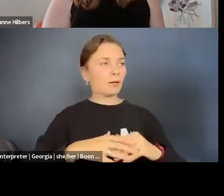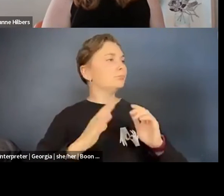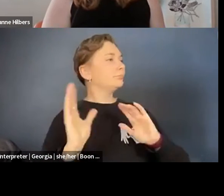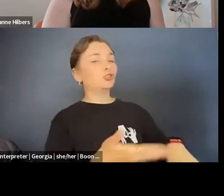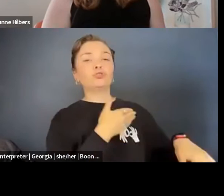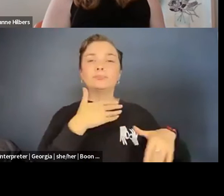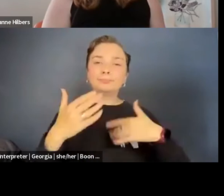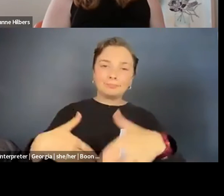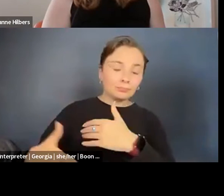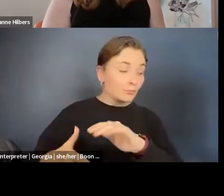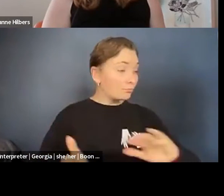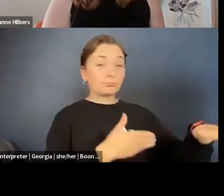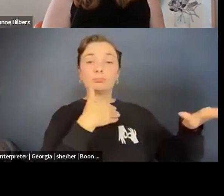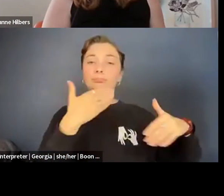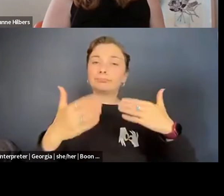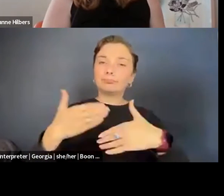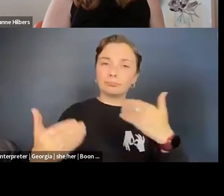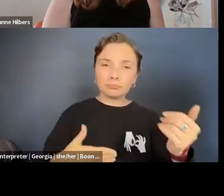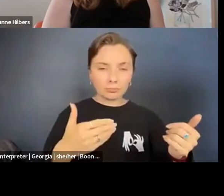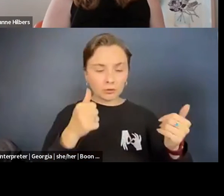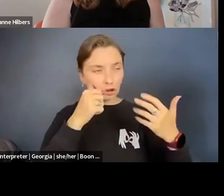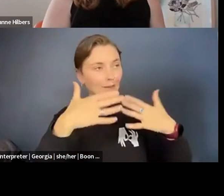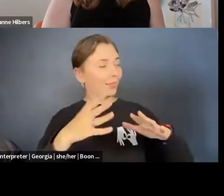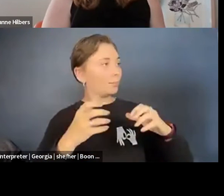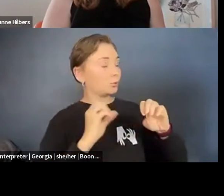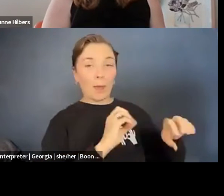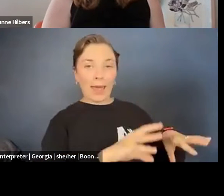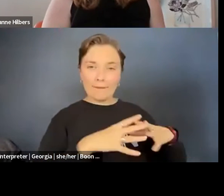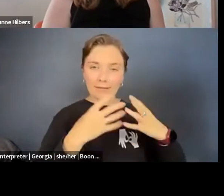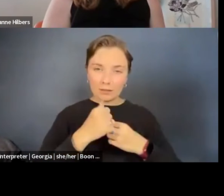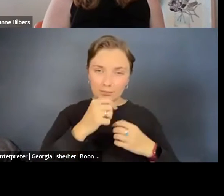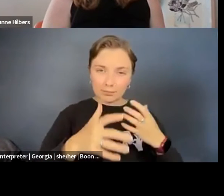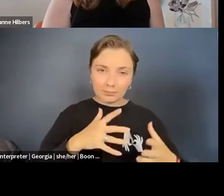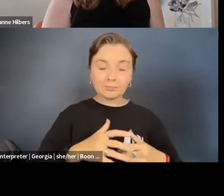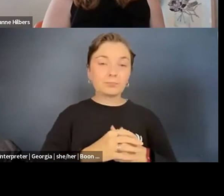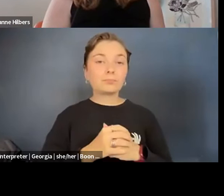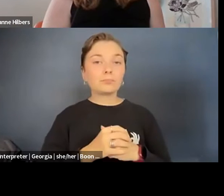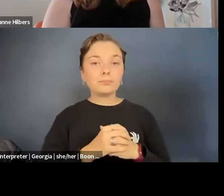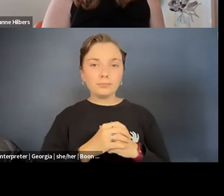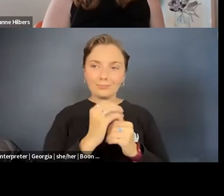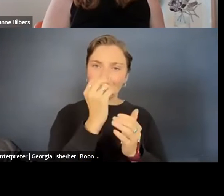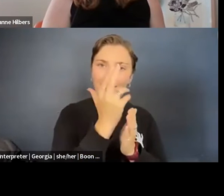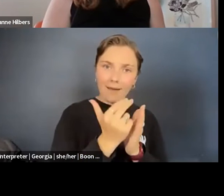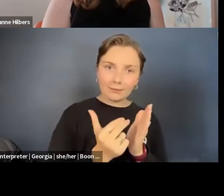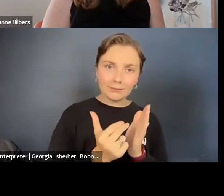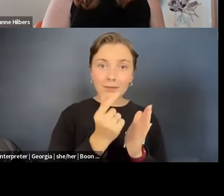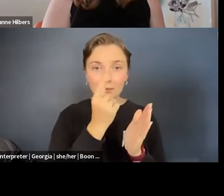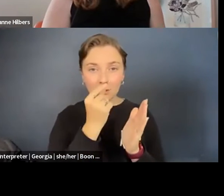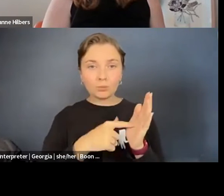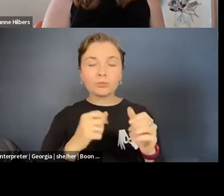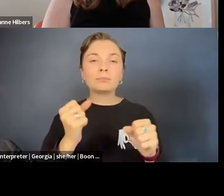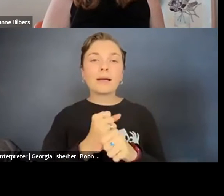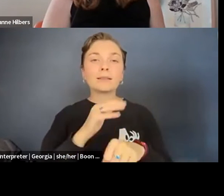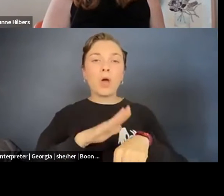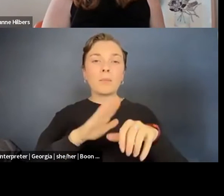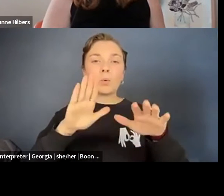and in our puttings away after our deaths and our dyings? And is it something about art's capacity to slow